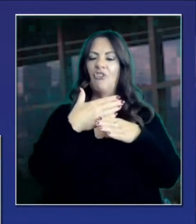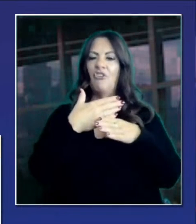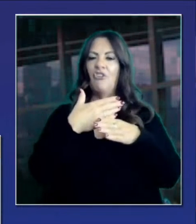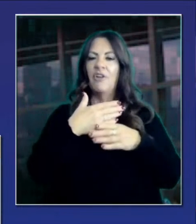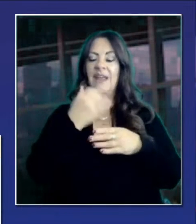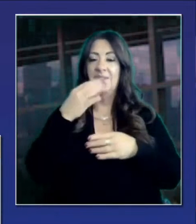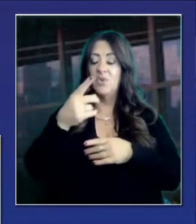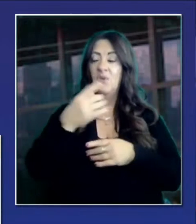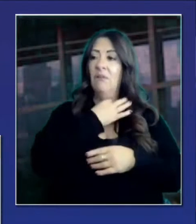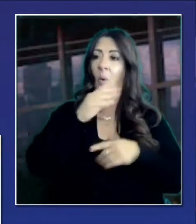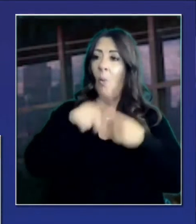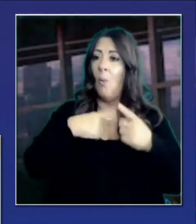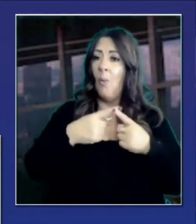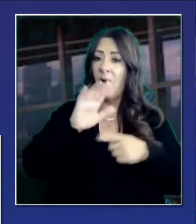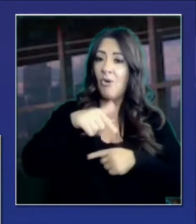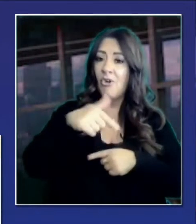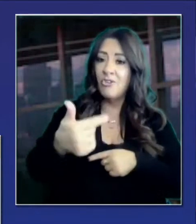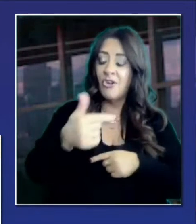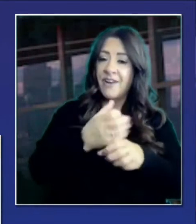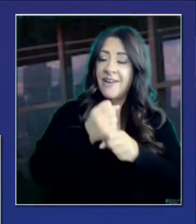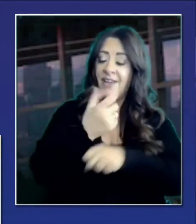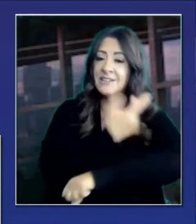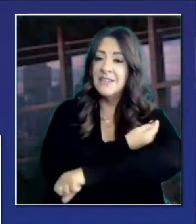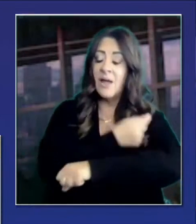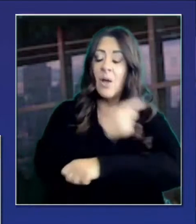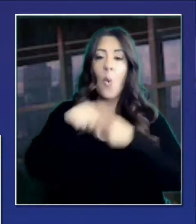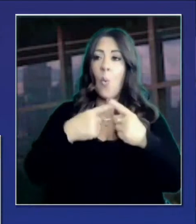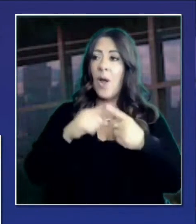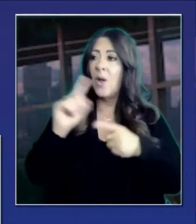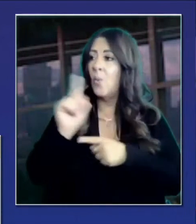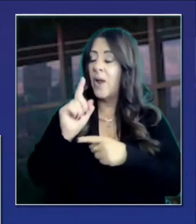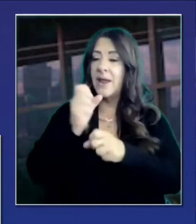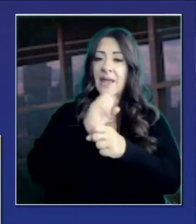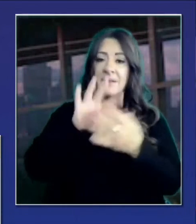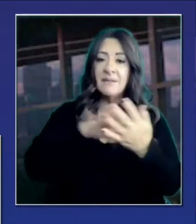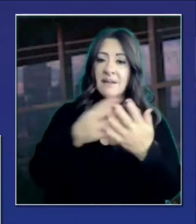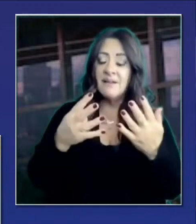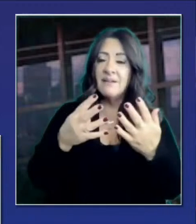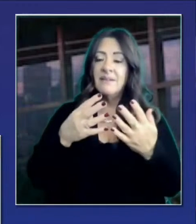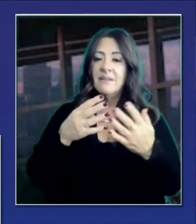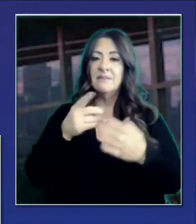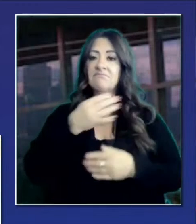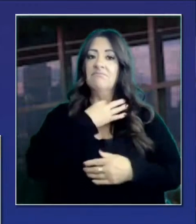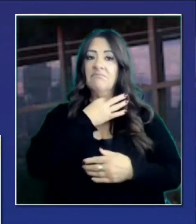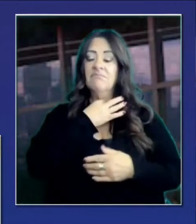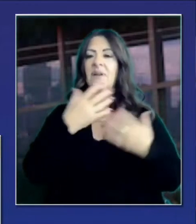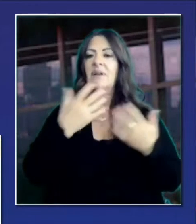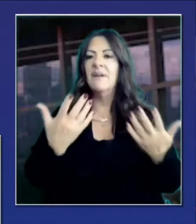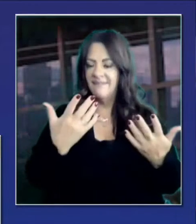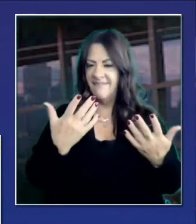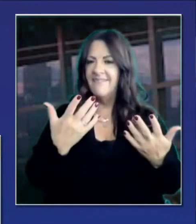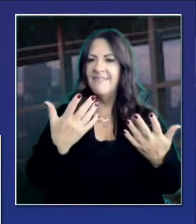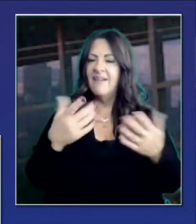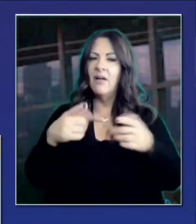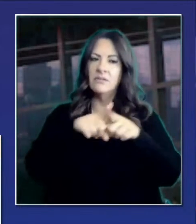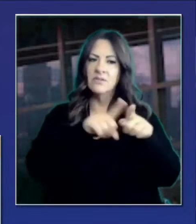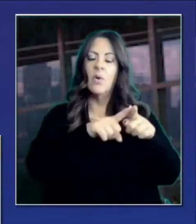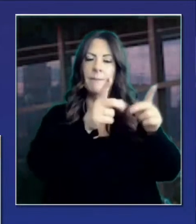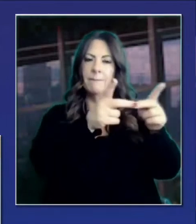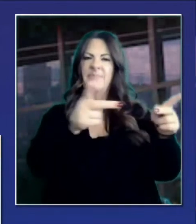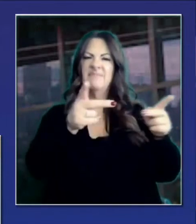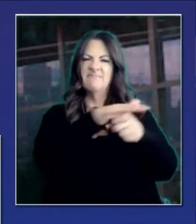schedule, when do I get a vaccine, when am I scheduled, and how close is it? And then, of course, for providers, all of that,